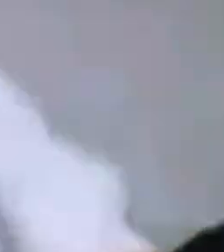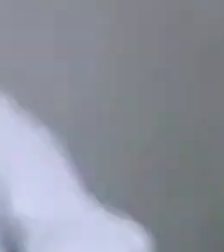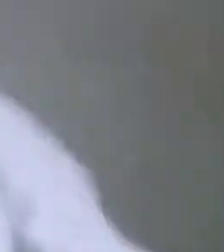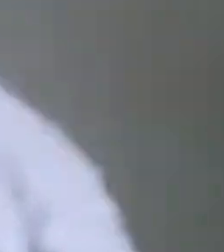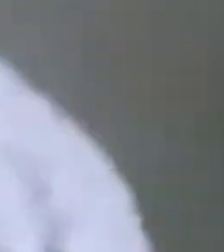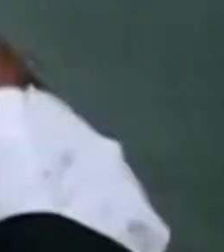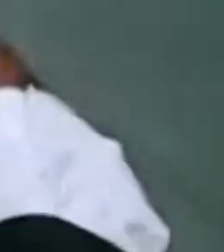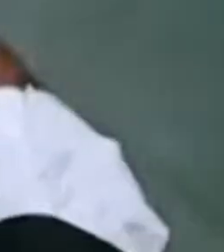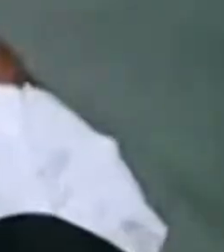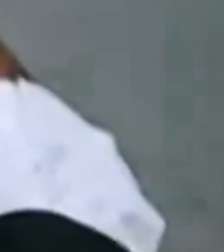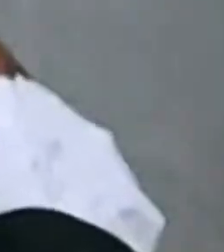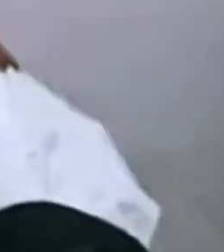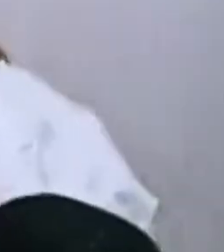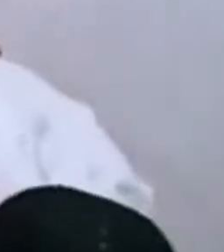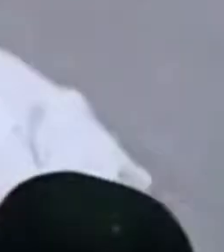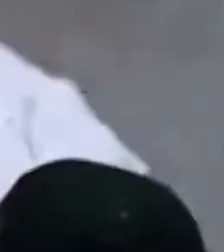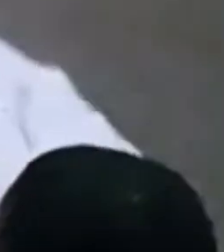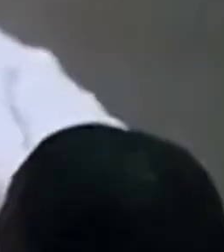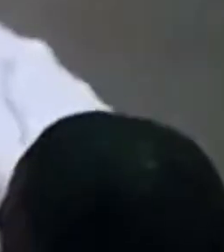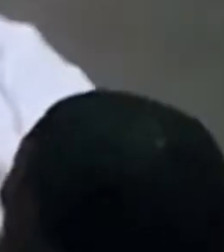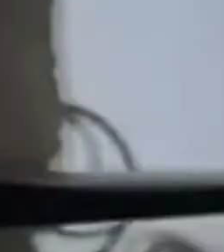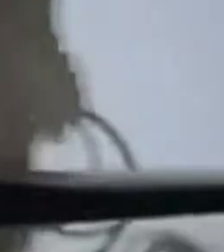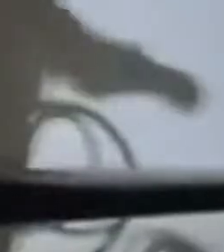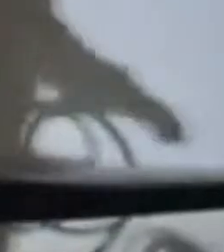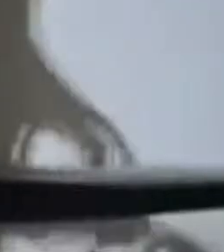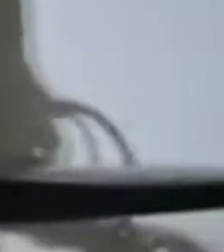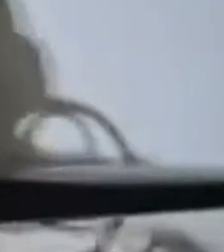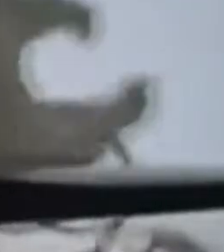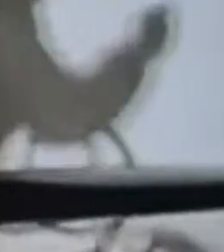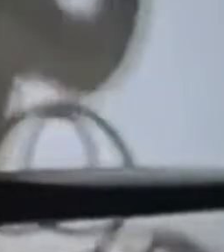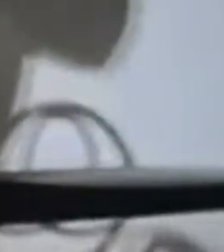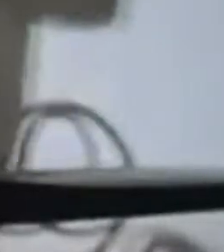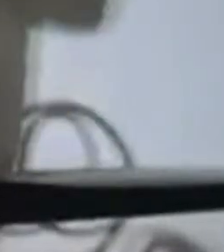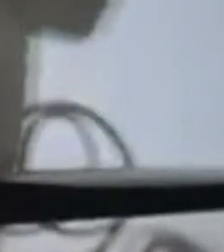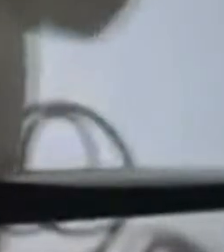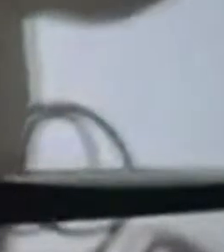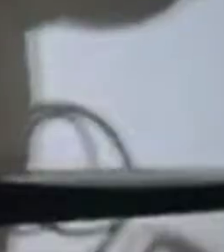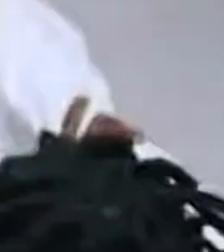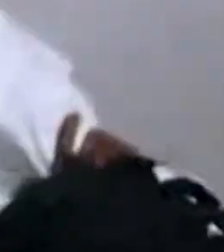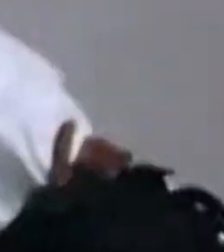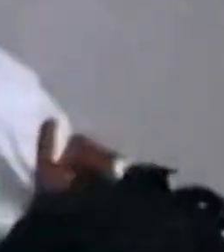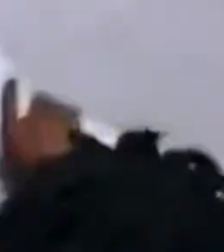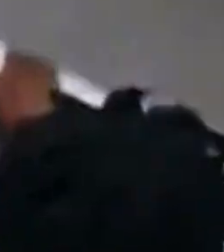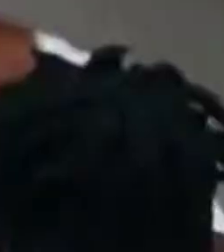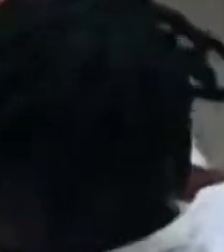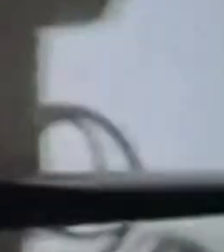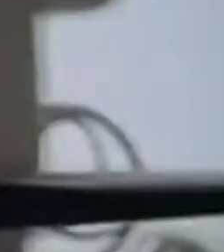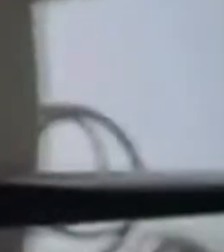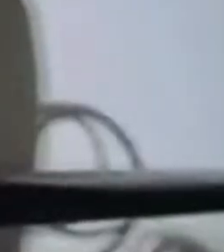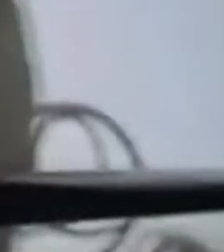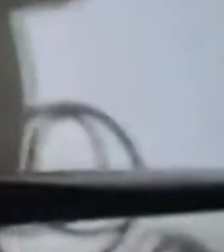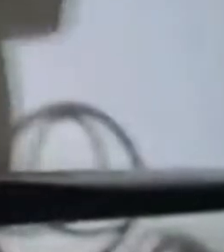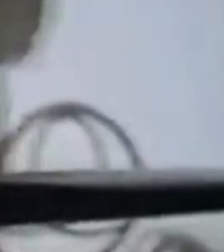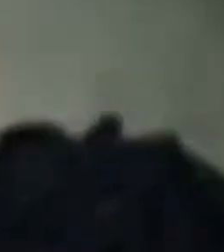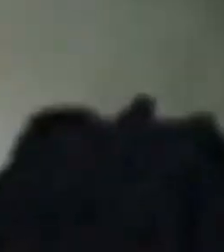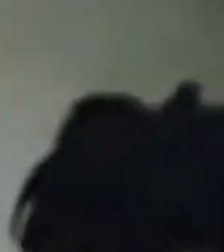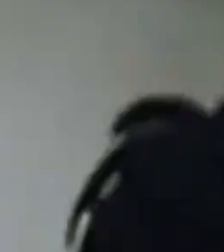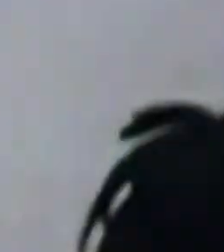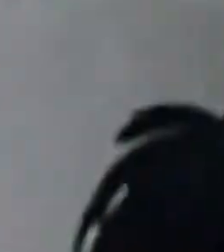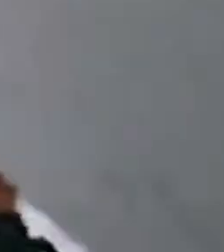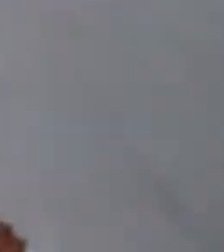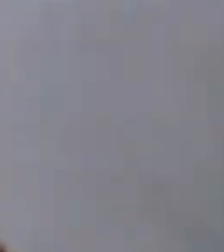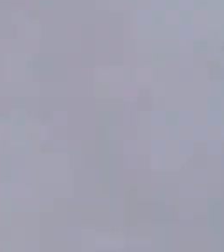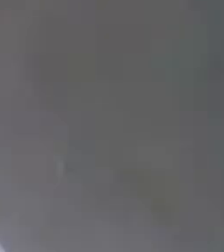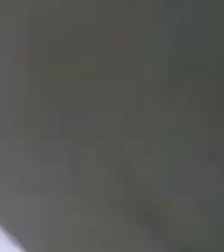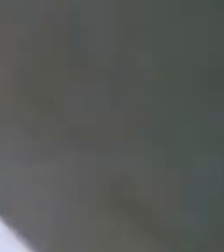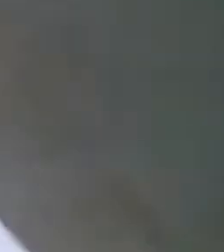out. And the flow was like grenades when I pull a pin out. So I would use my voice to impact your spirit. Let it take your mind to Jesus every time you